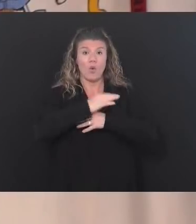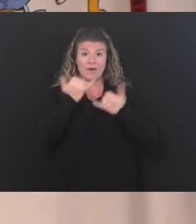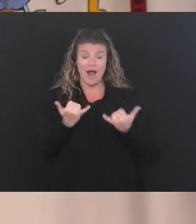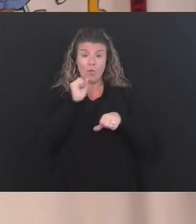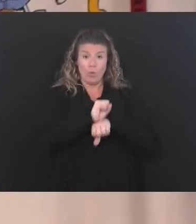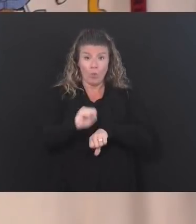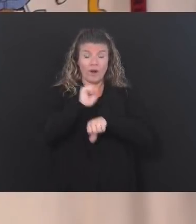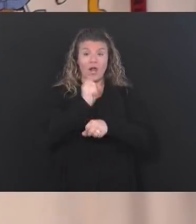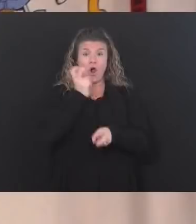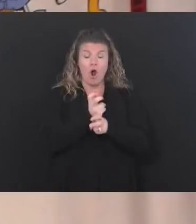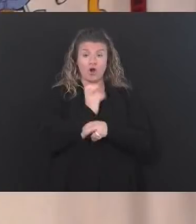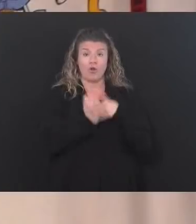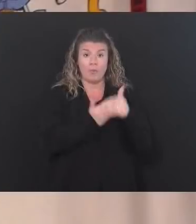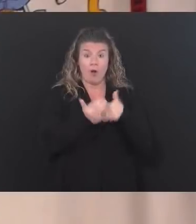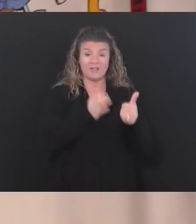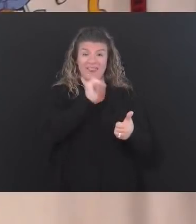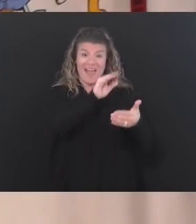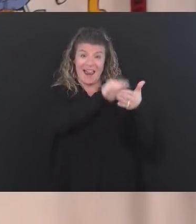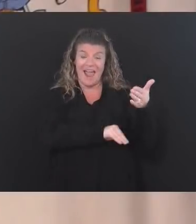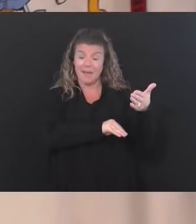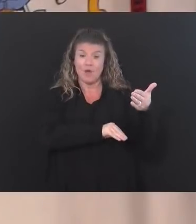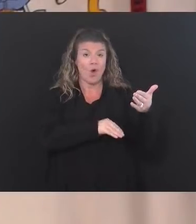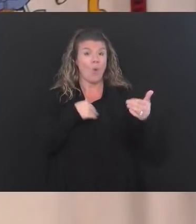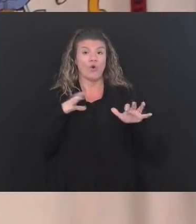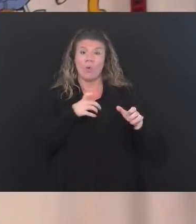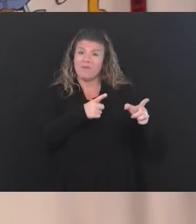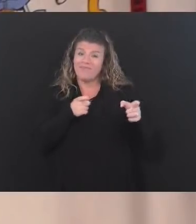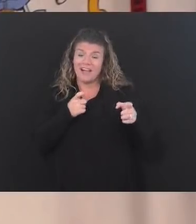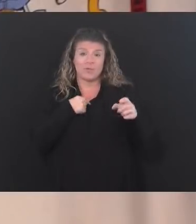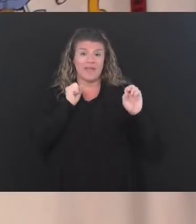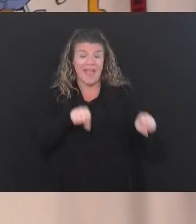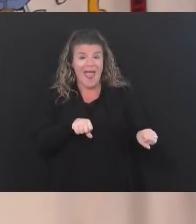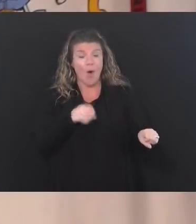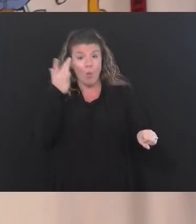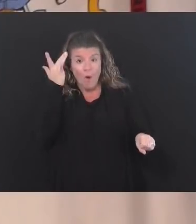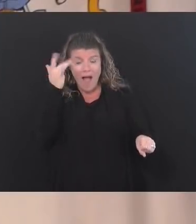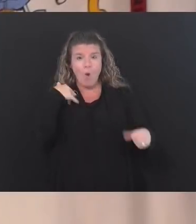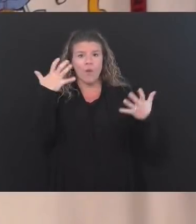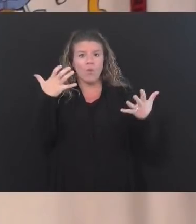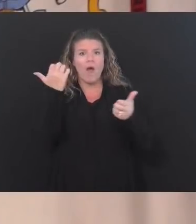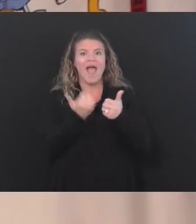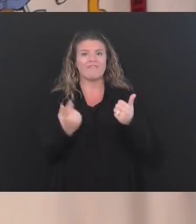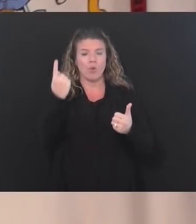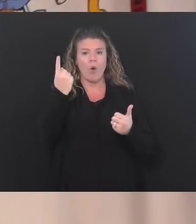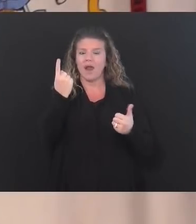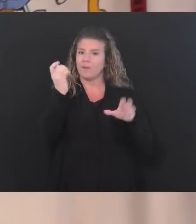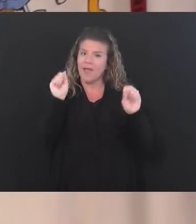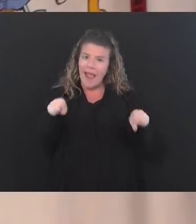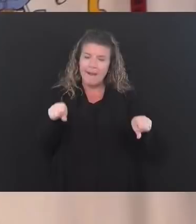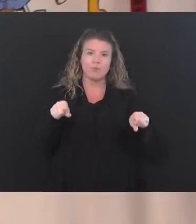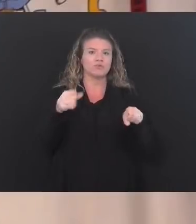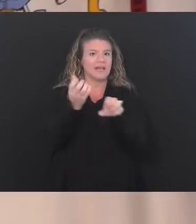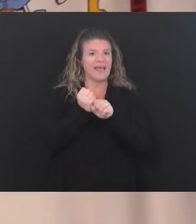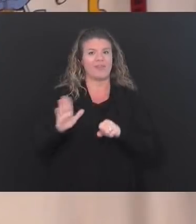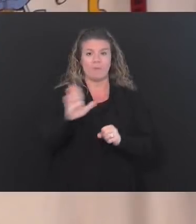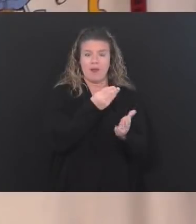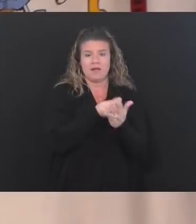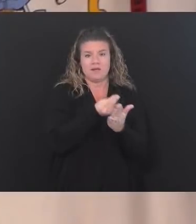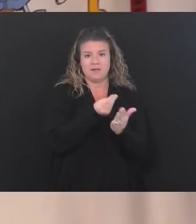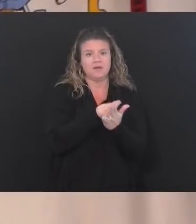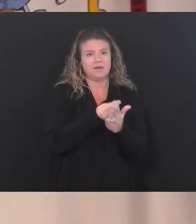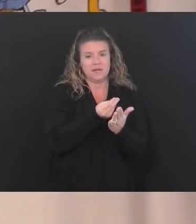claims as expediently as we possibly can and get everybody, be able to get everybody their dollars